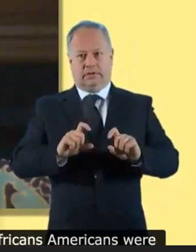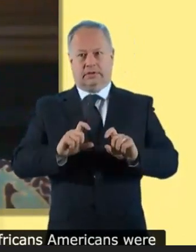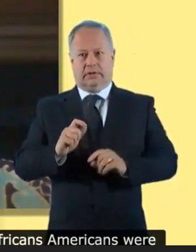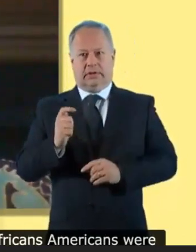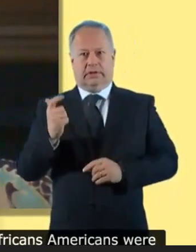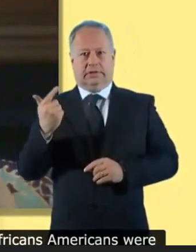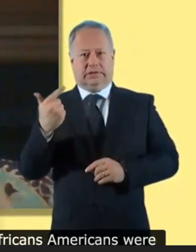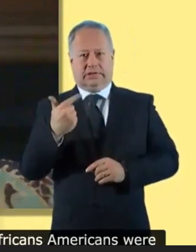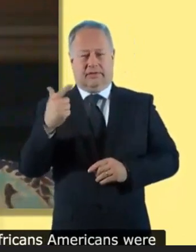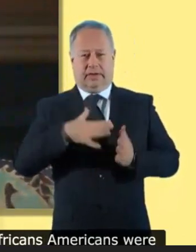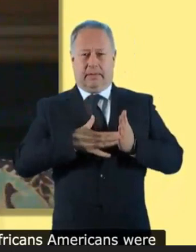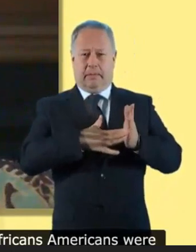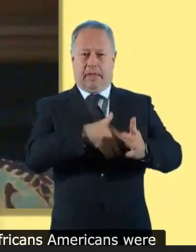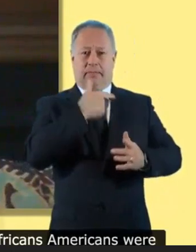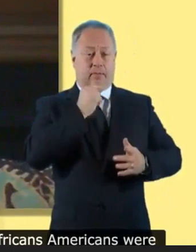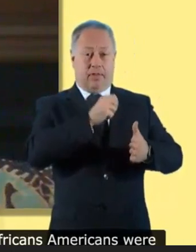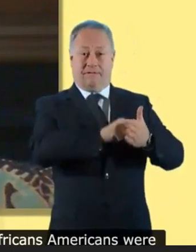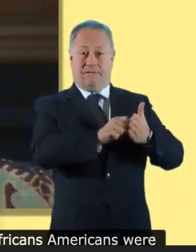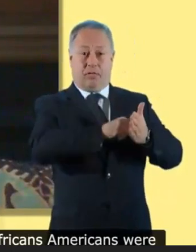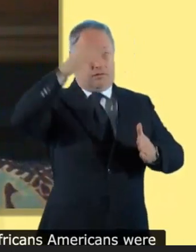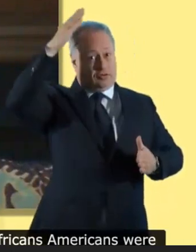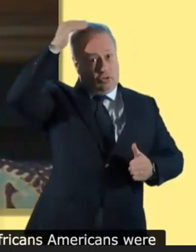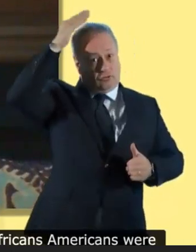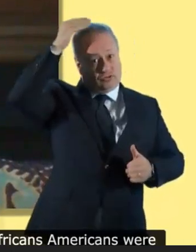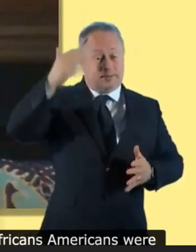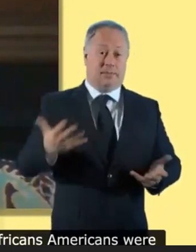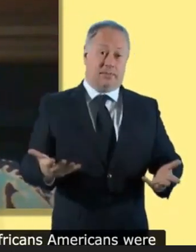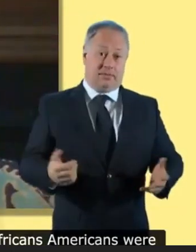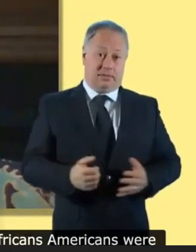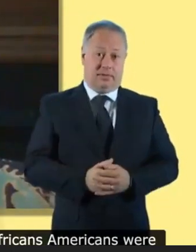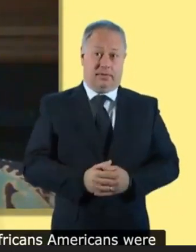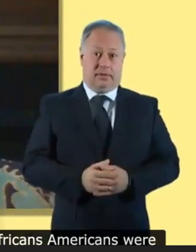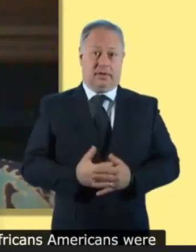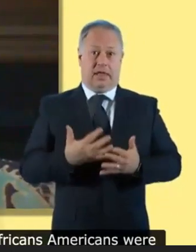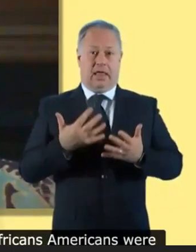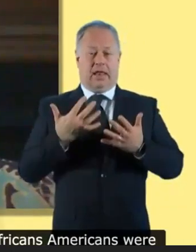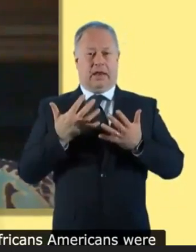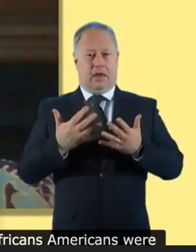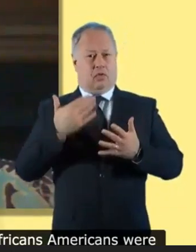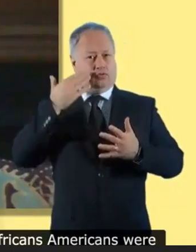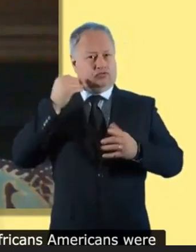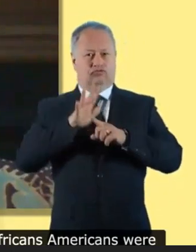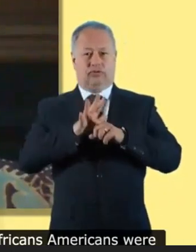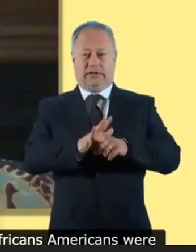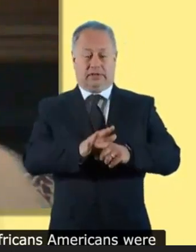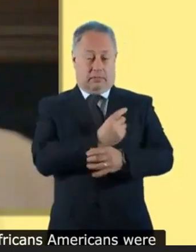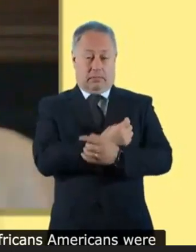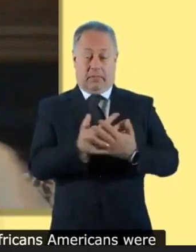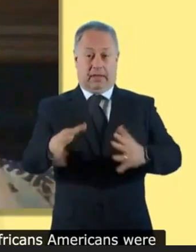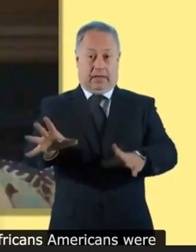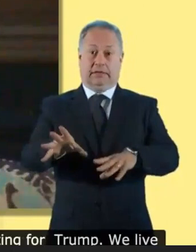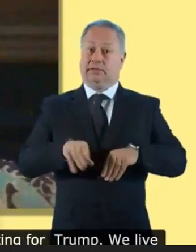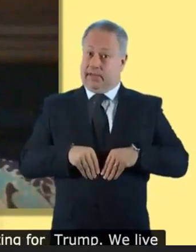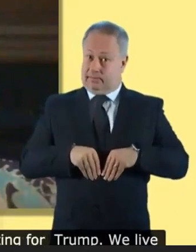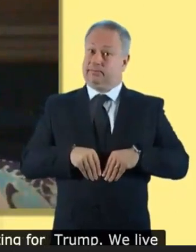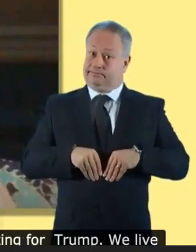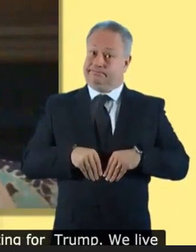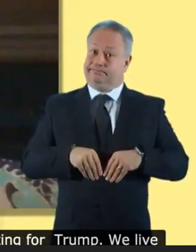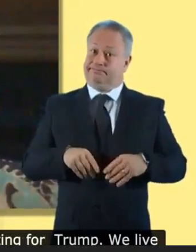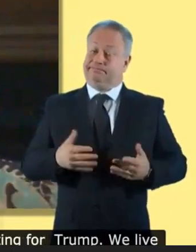Trump. We live in an age with online mainstreamed racism. So what were the three main asks